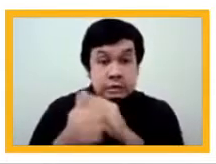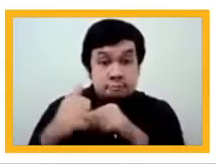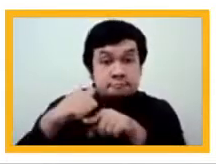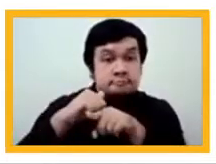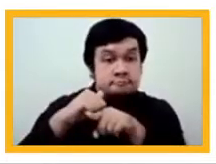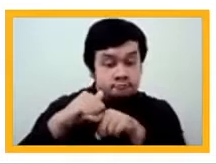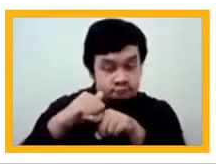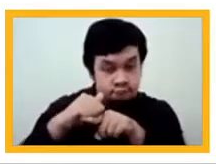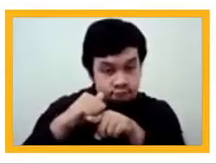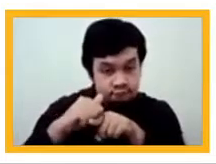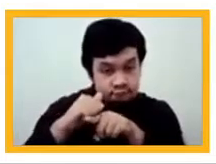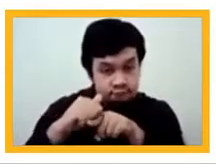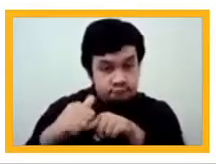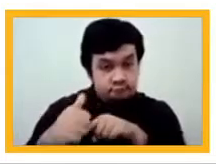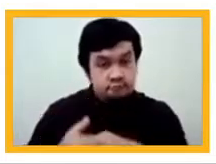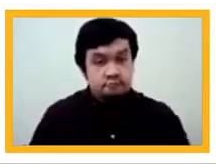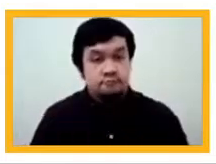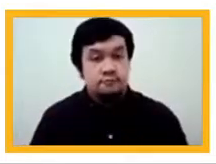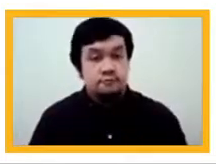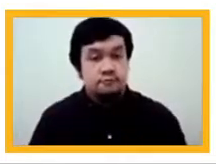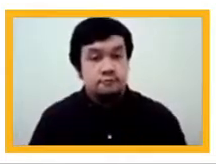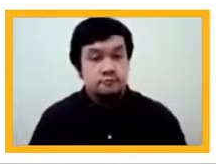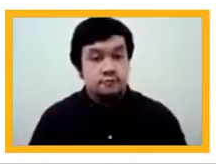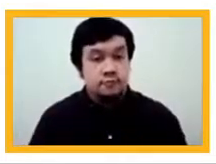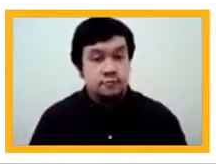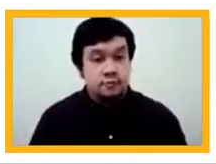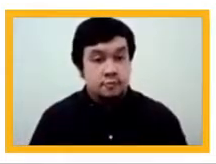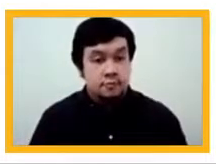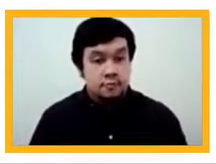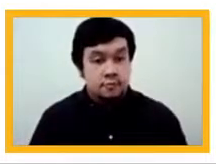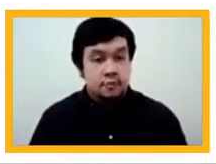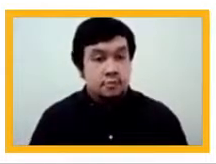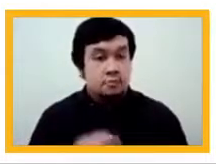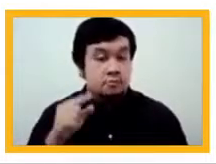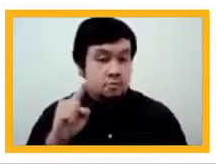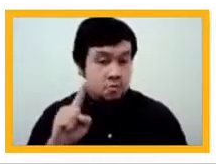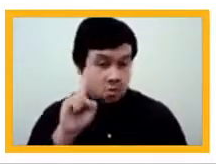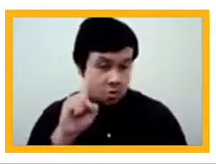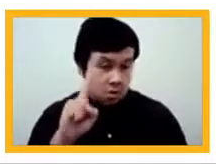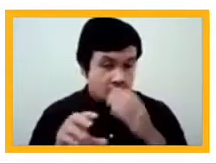software related majors increased around 2,000 students